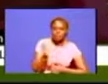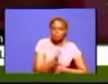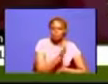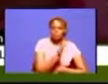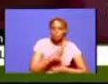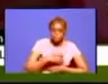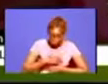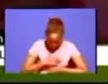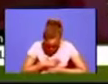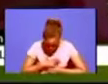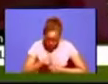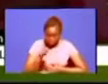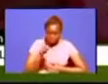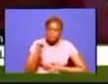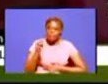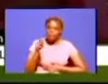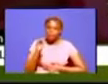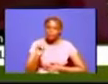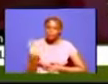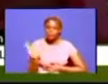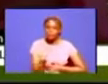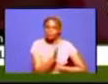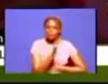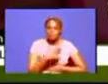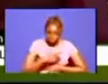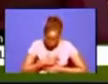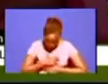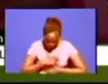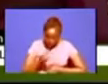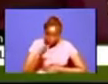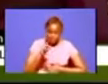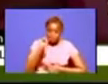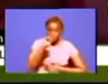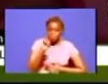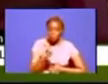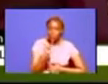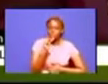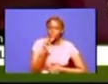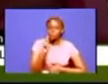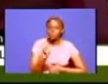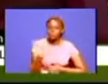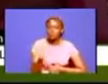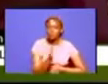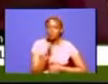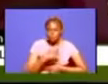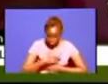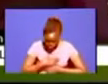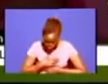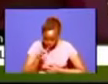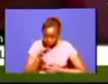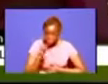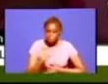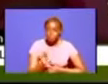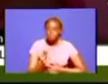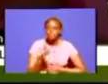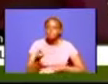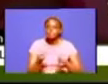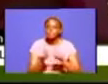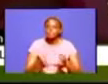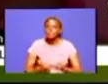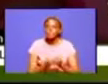Ichung'wah, Mheshimiwa Rigathi Gachagua, Mheshimiwa George Kariuki, Mheshimiwa Jane Kihara, and also for supporting me